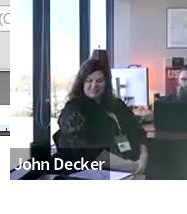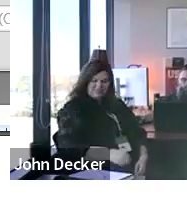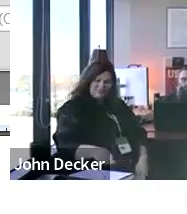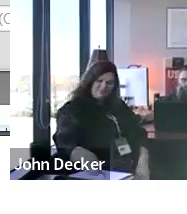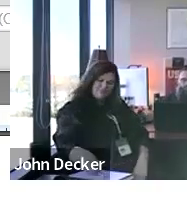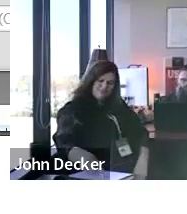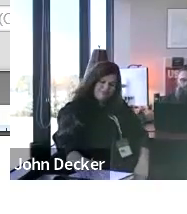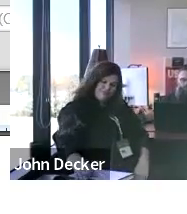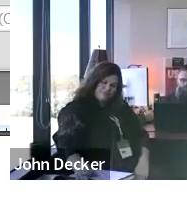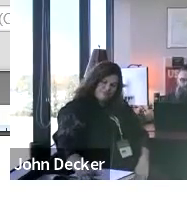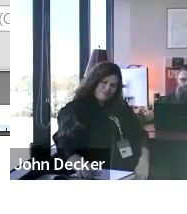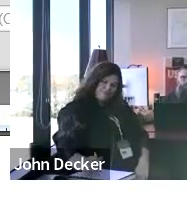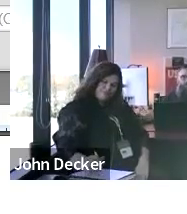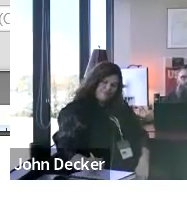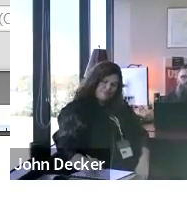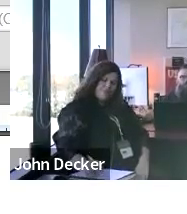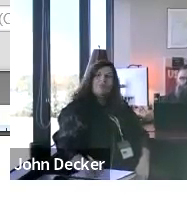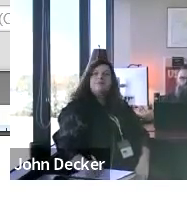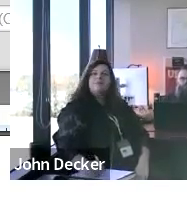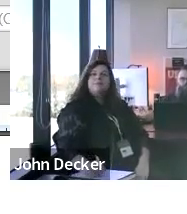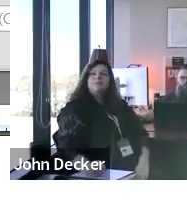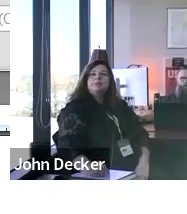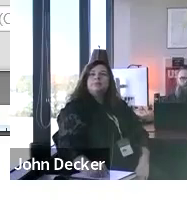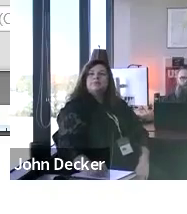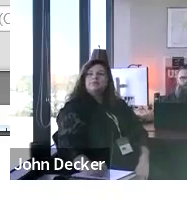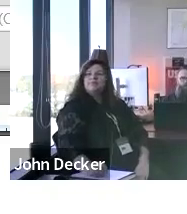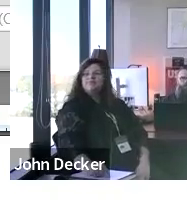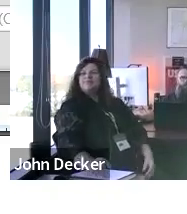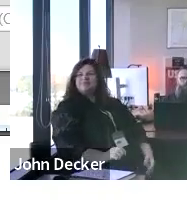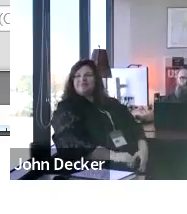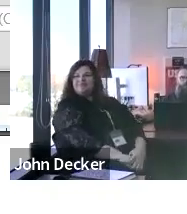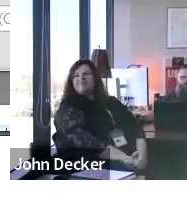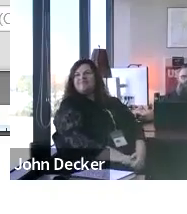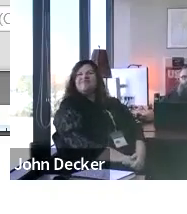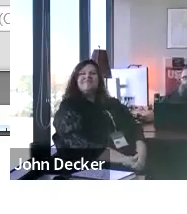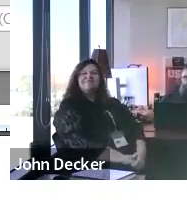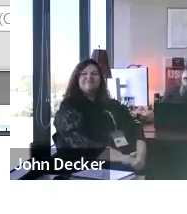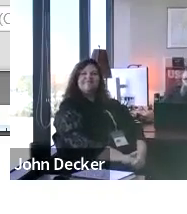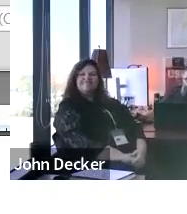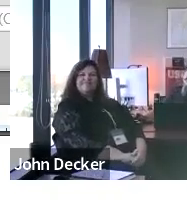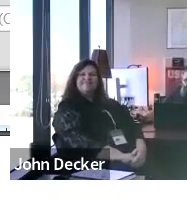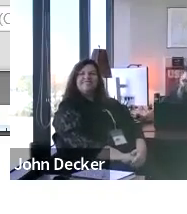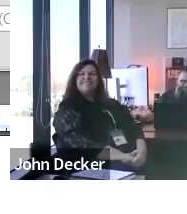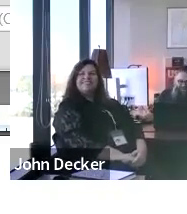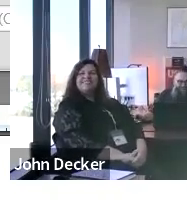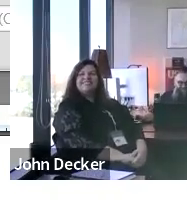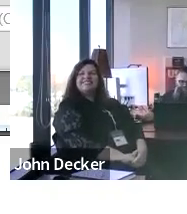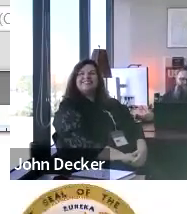All right. And we're seeing, let's see, a directive, right? Yeah. Thank you, Jaslyn. Thumbs up